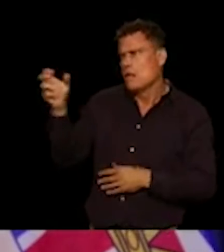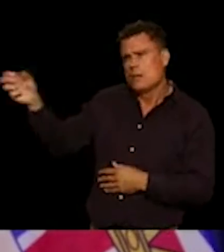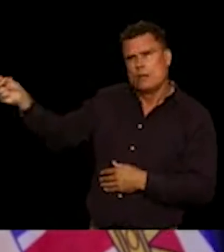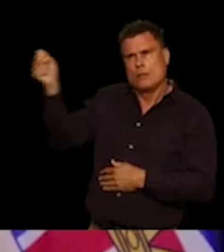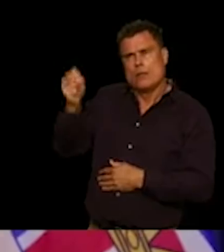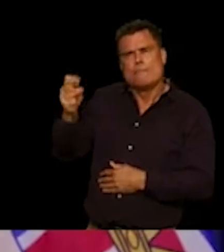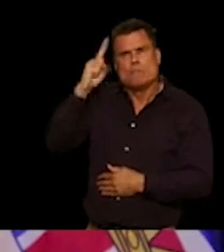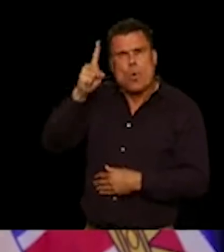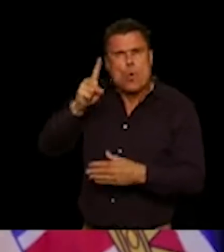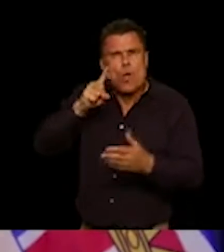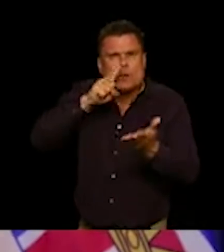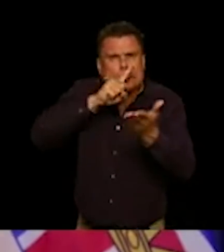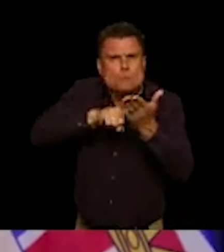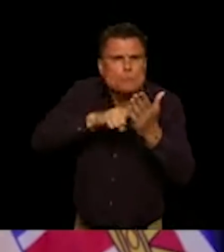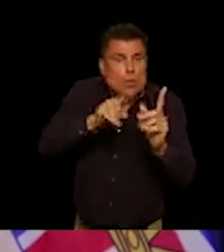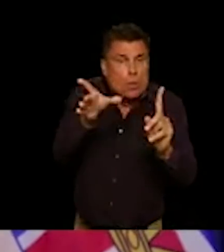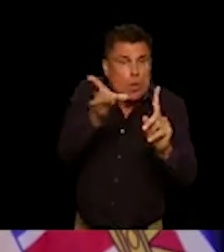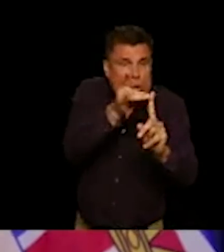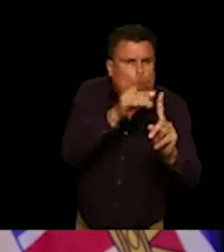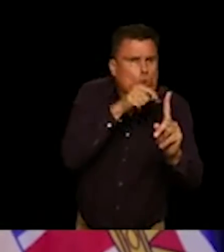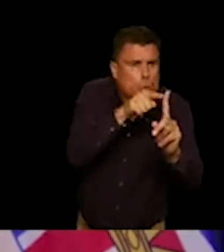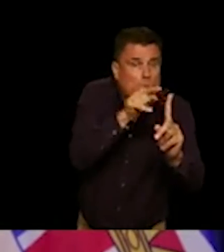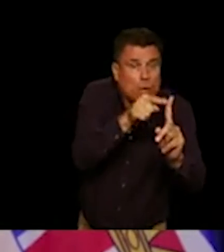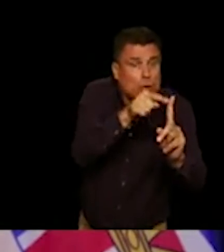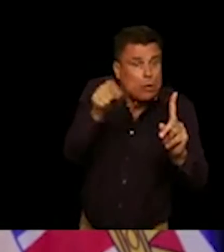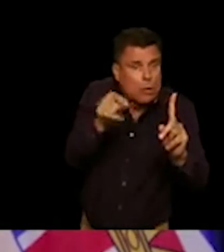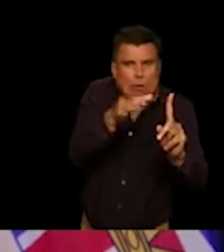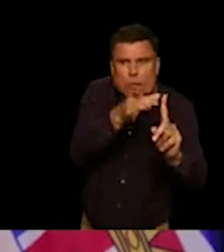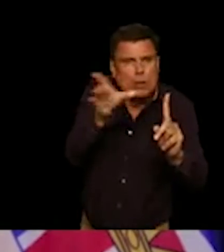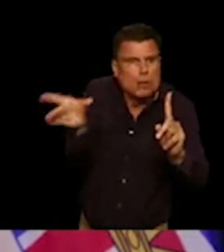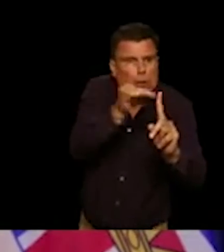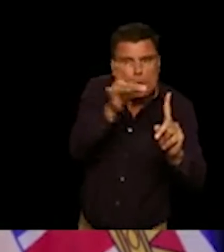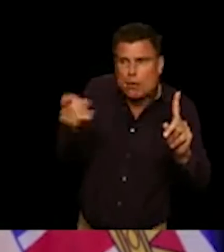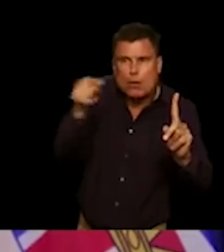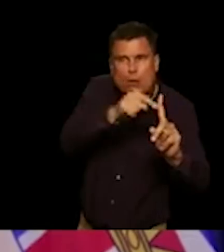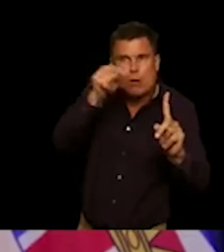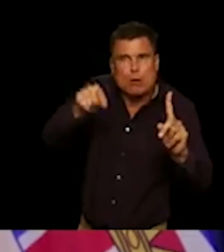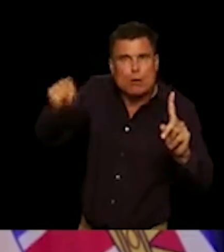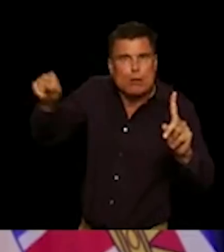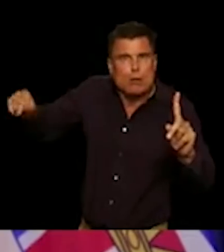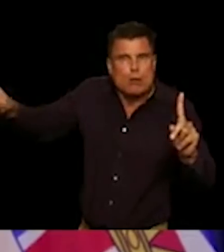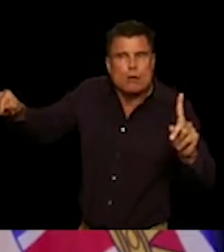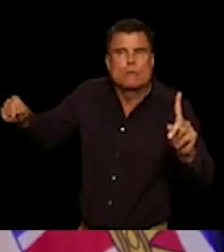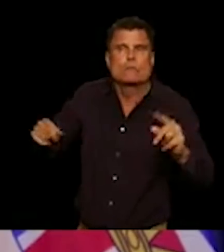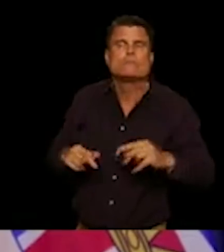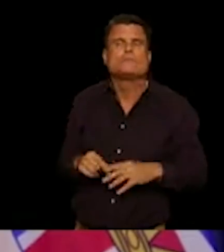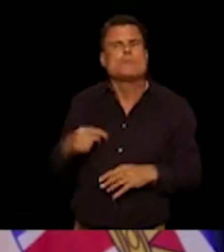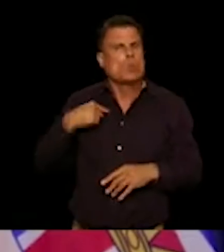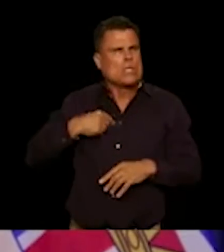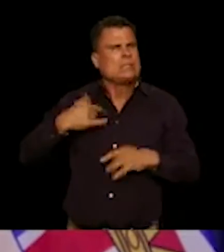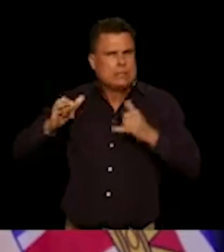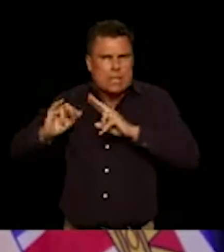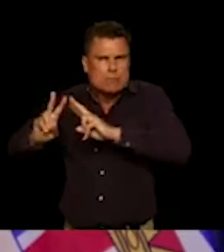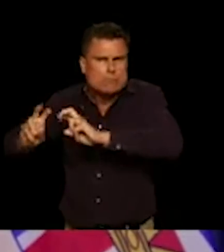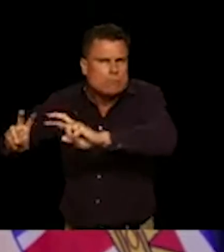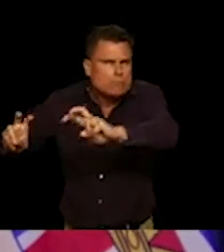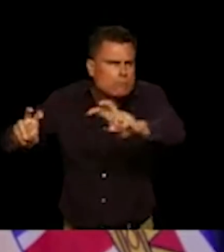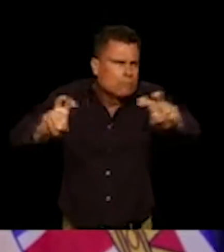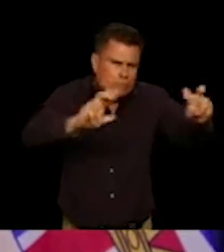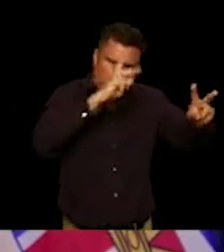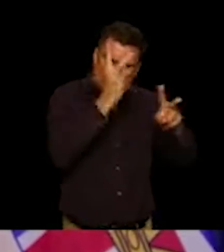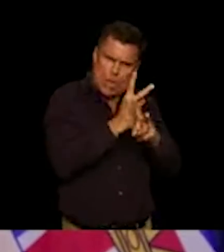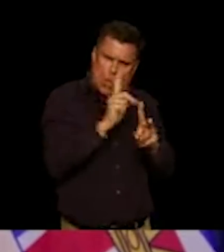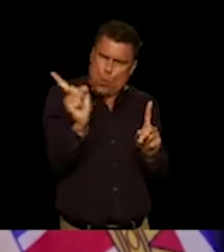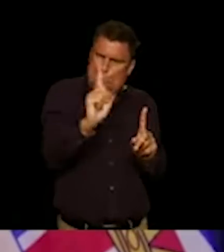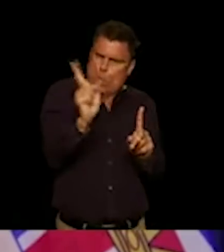people. So those are the two things we're focusing on. And that's why we put in some of the measures like requiring people to leave